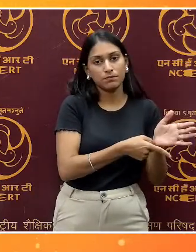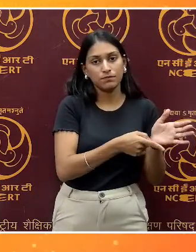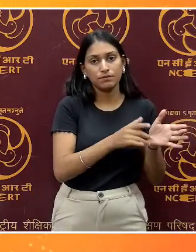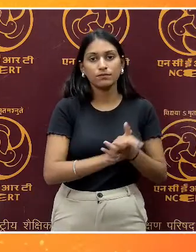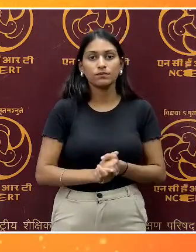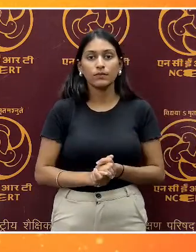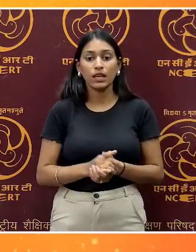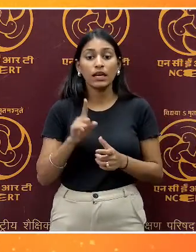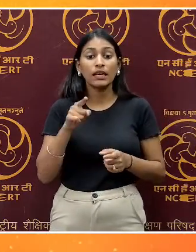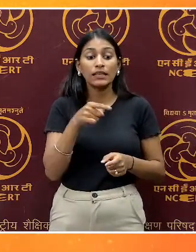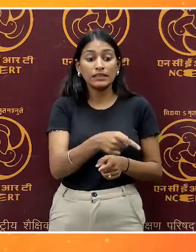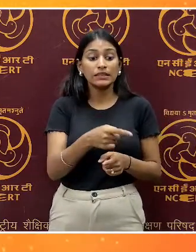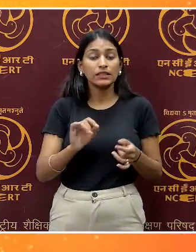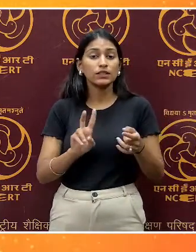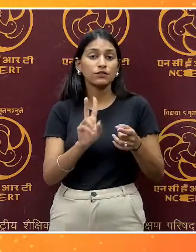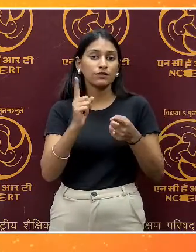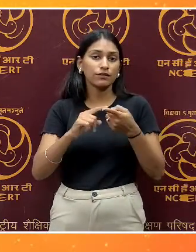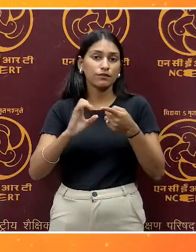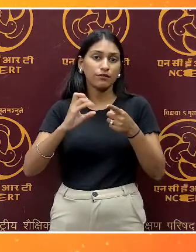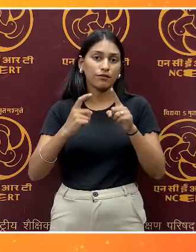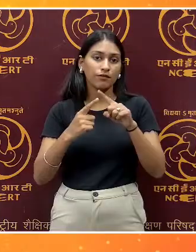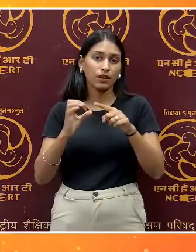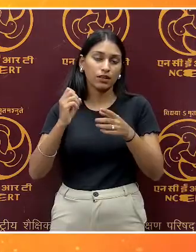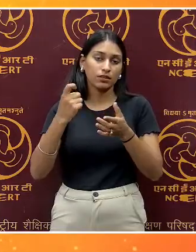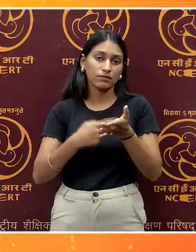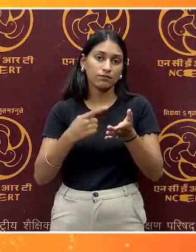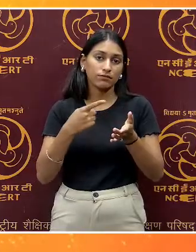These are the vectors to be added.